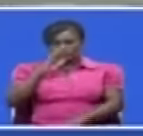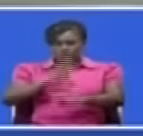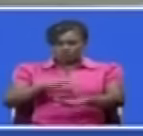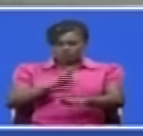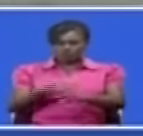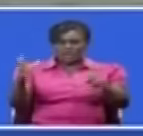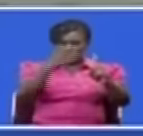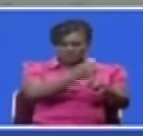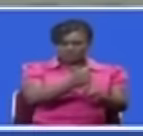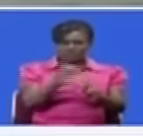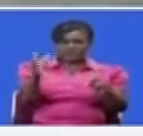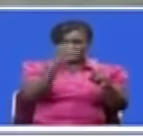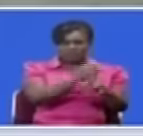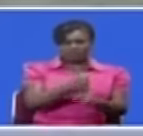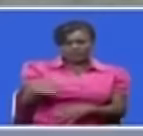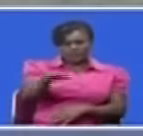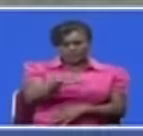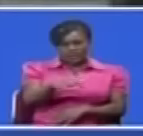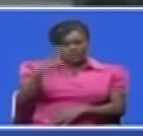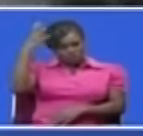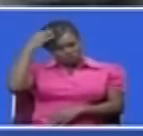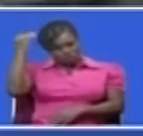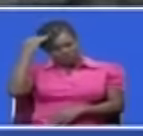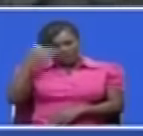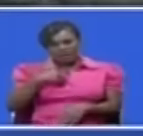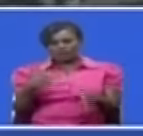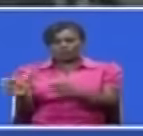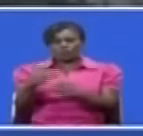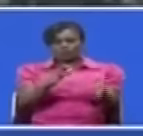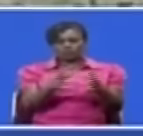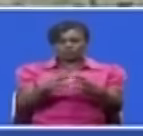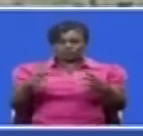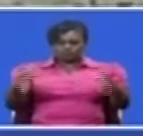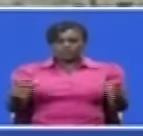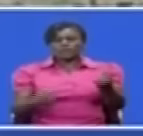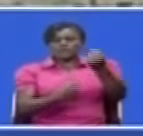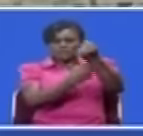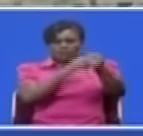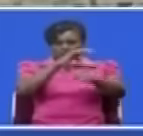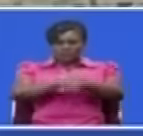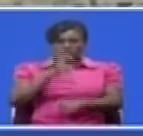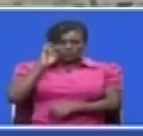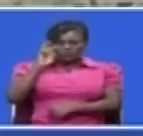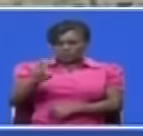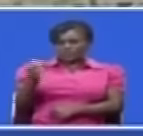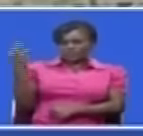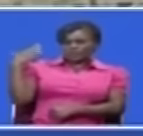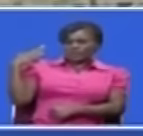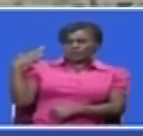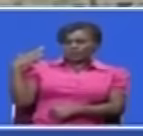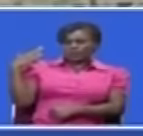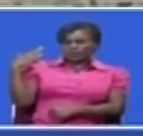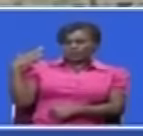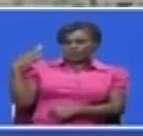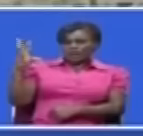advances, and you know the region has stabilized. Somalia has had an opportunity to grow, to get support. If you look at the initiatives by AMISOM, some of